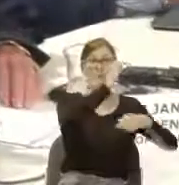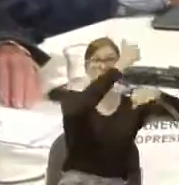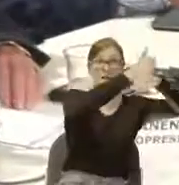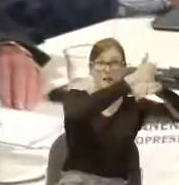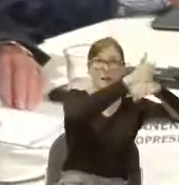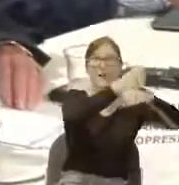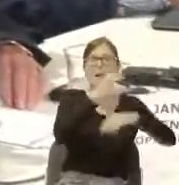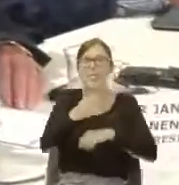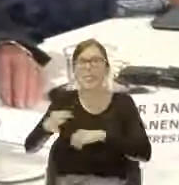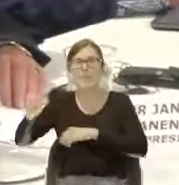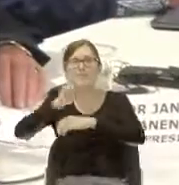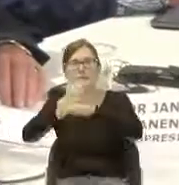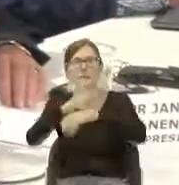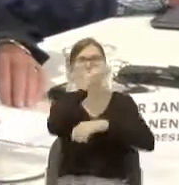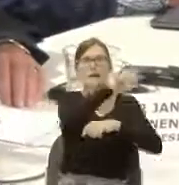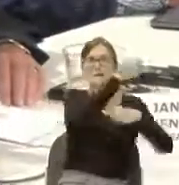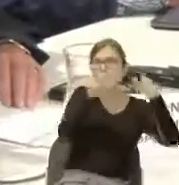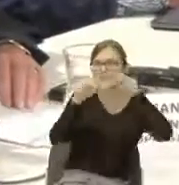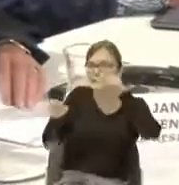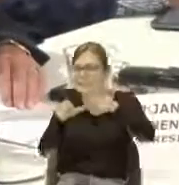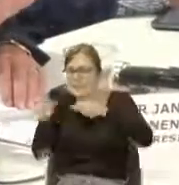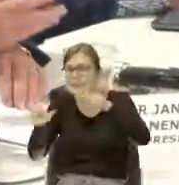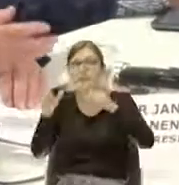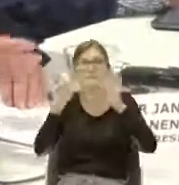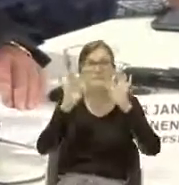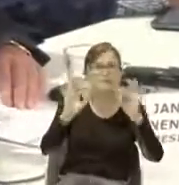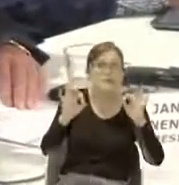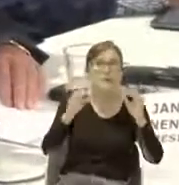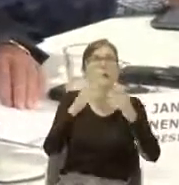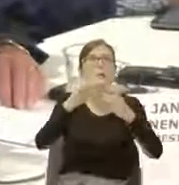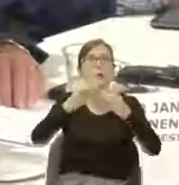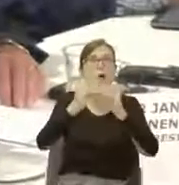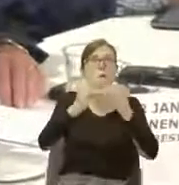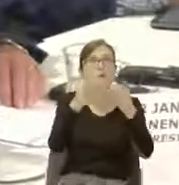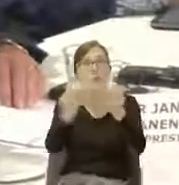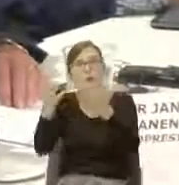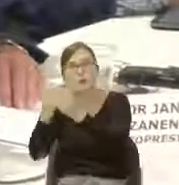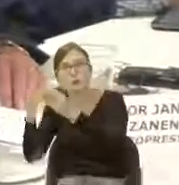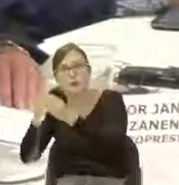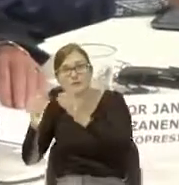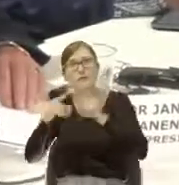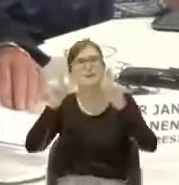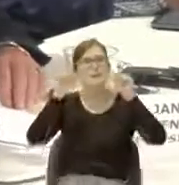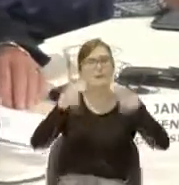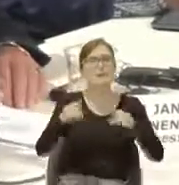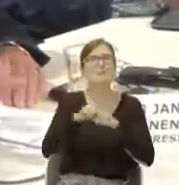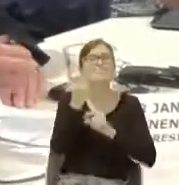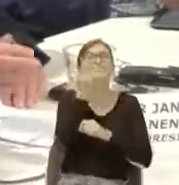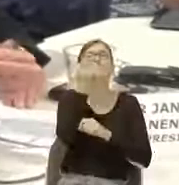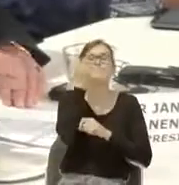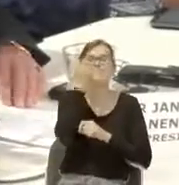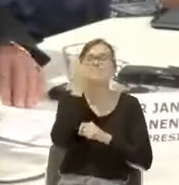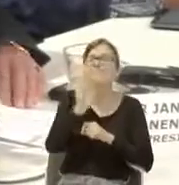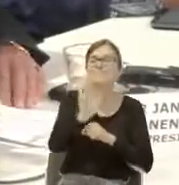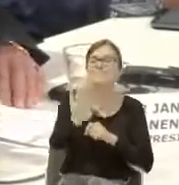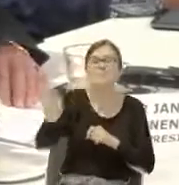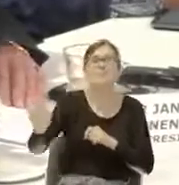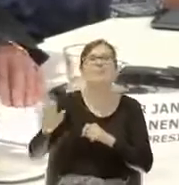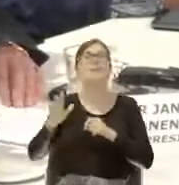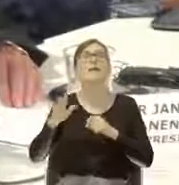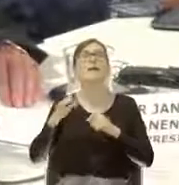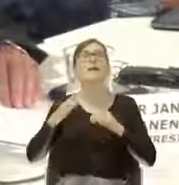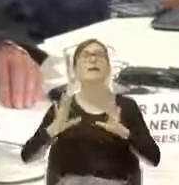the importance of understanding life beyond surviving, and to curb inequalities and navigate